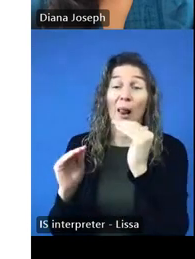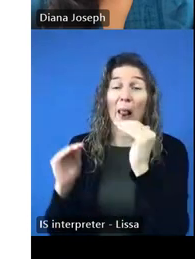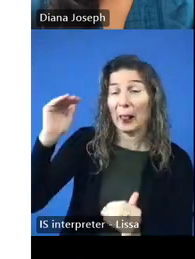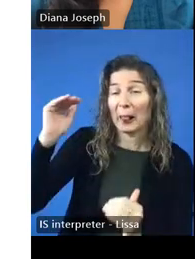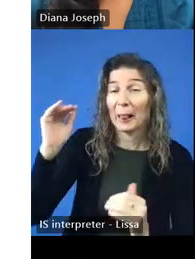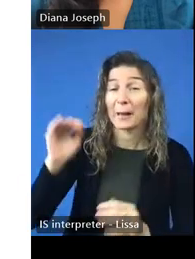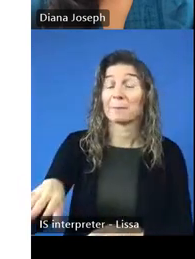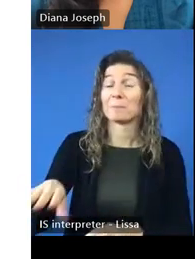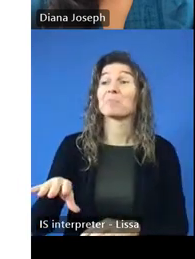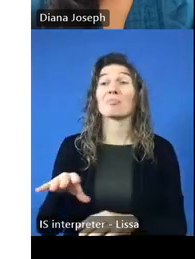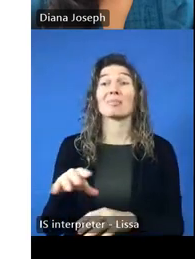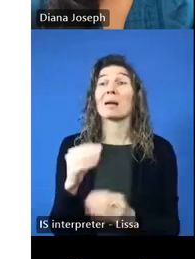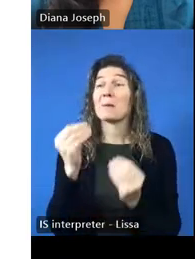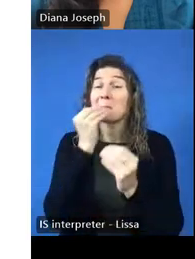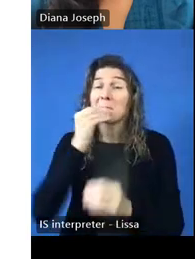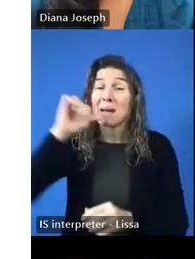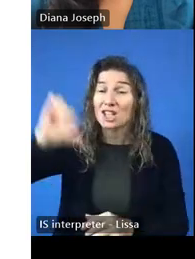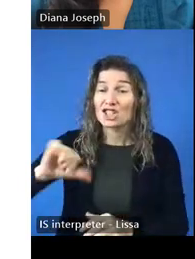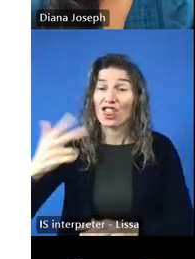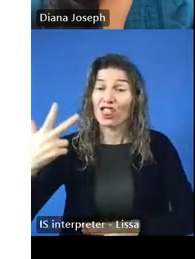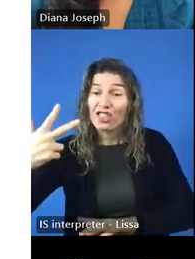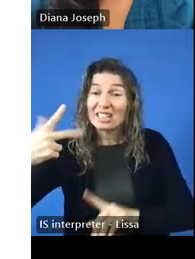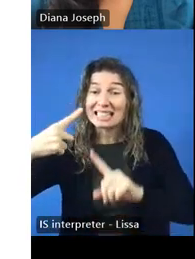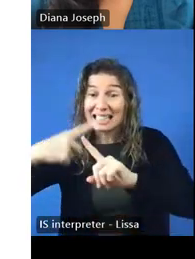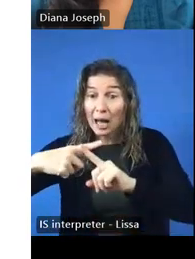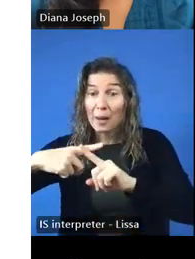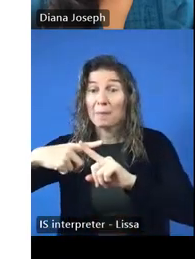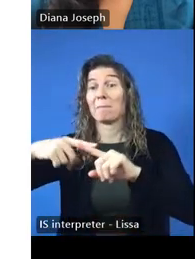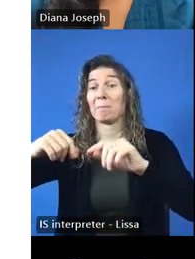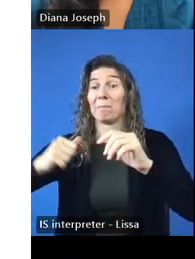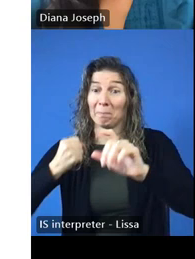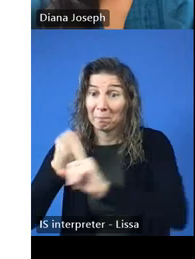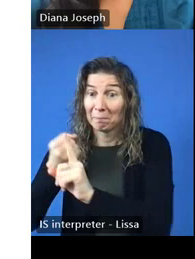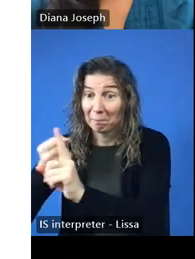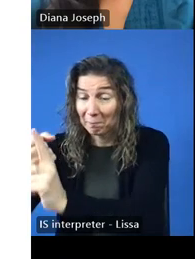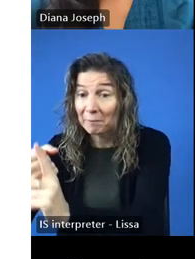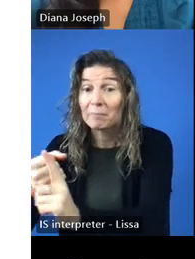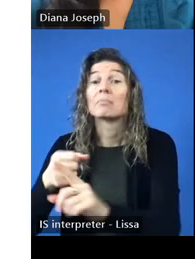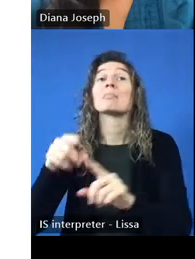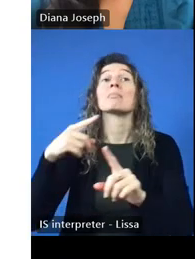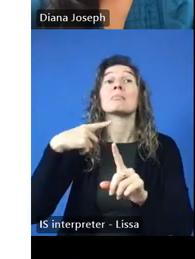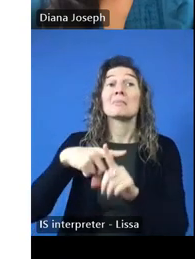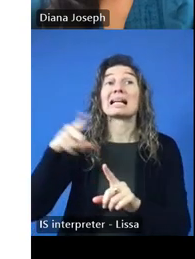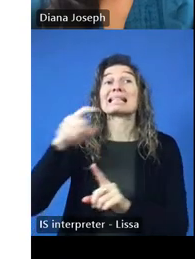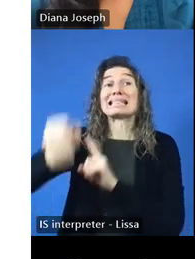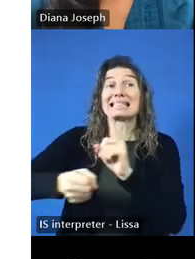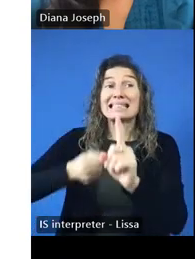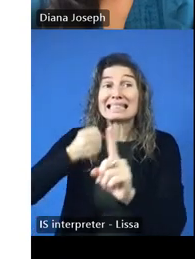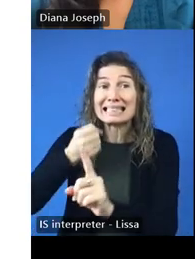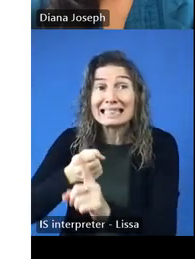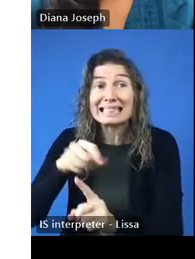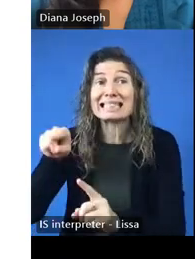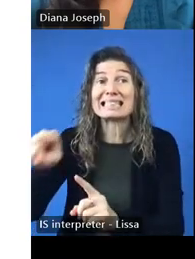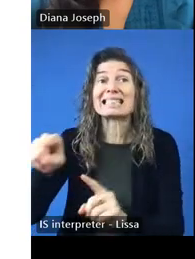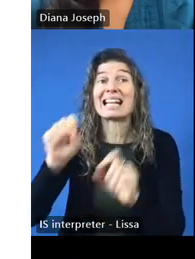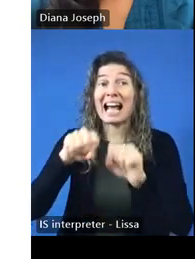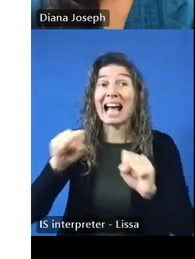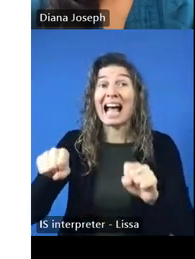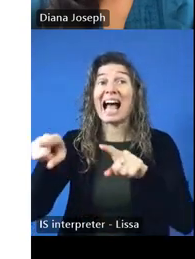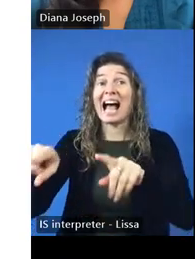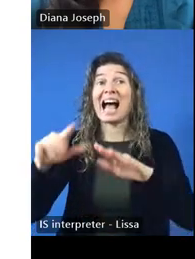malnourished and twice as likely to die from malnutrition. Up to 80% of children with disabilities have